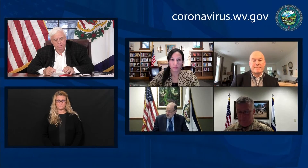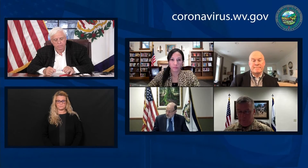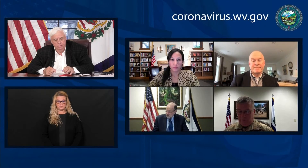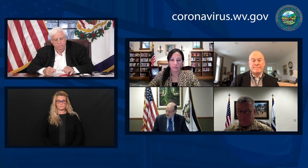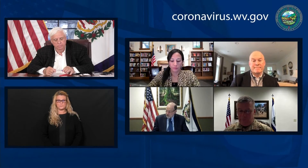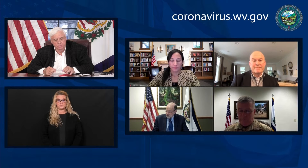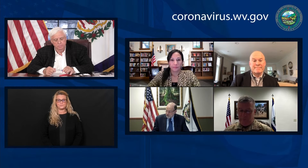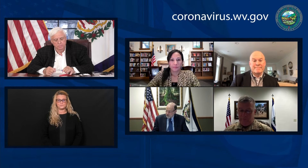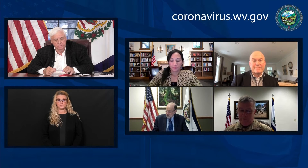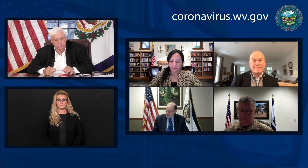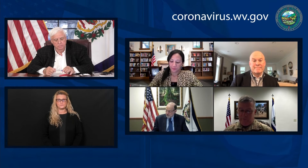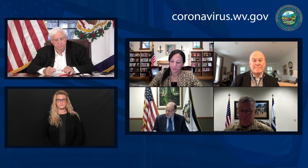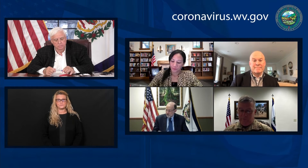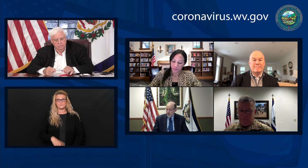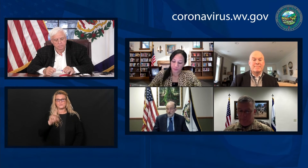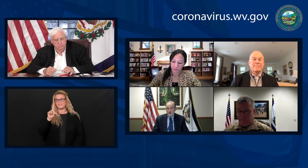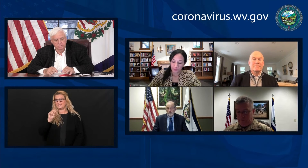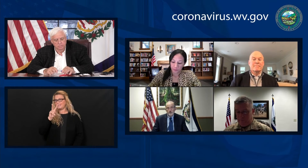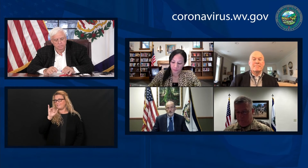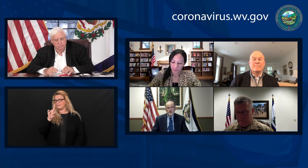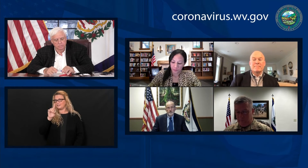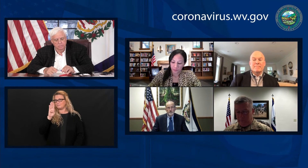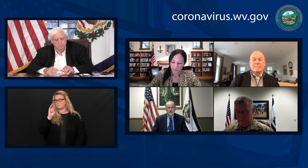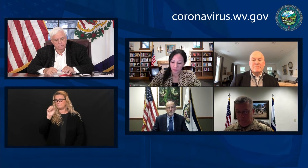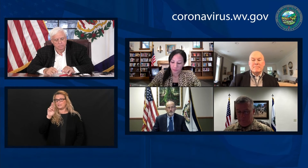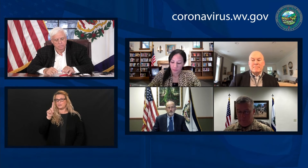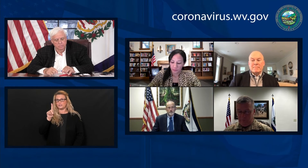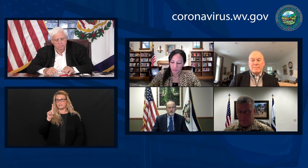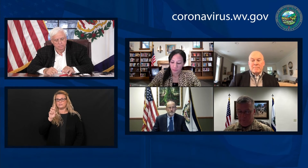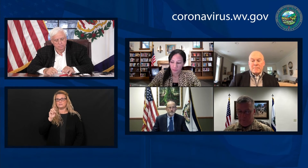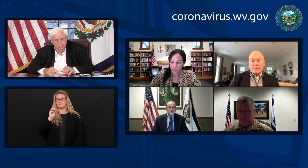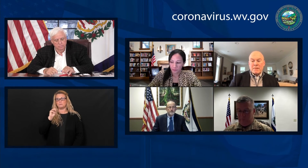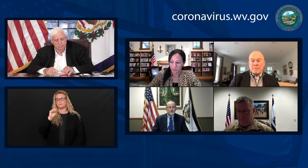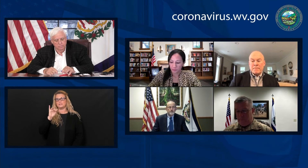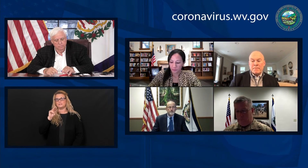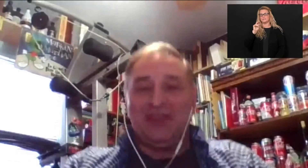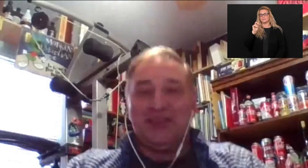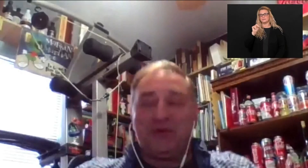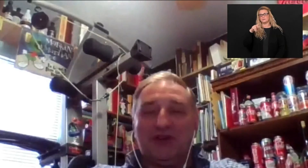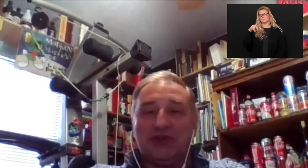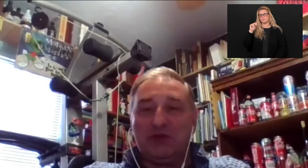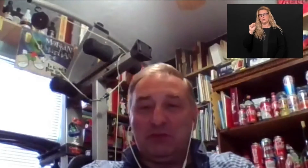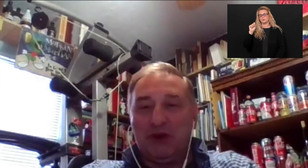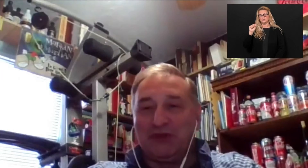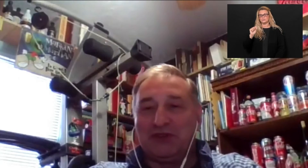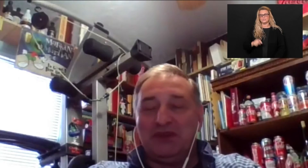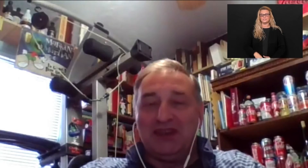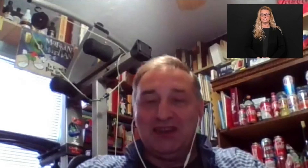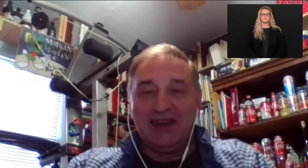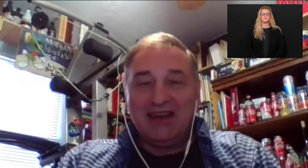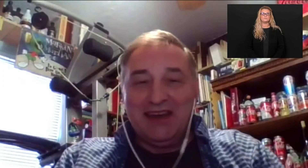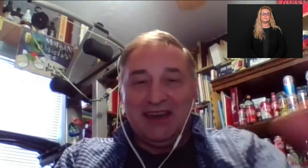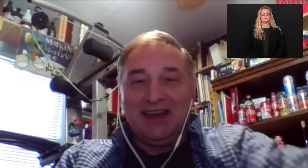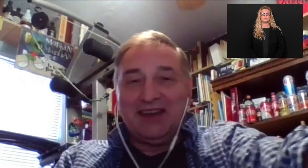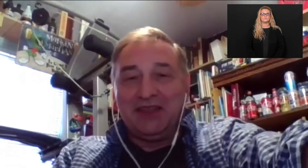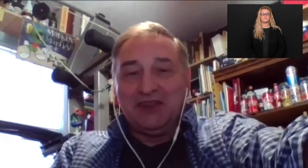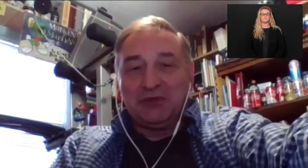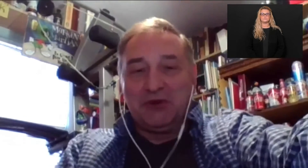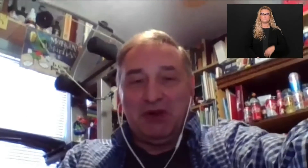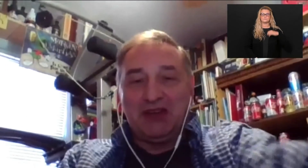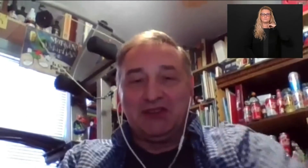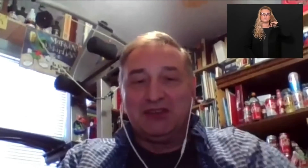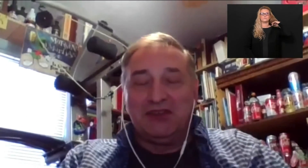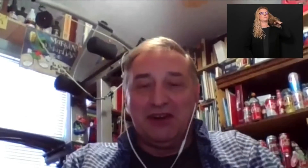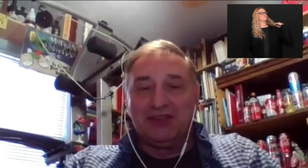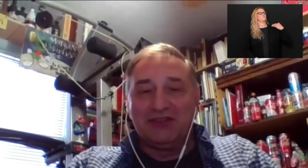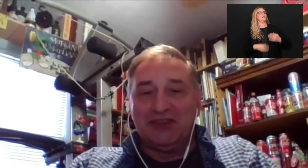All right, thank you, Kelsey. Next to David Beard with the Dominion Post. Hi, this question was posed to me, and I think it's